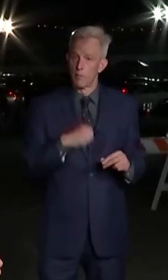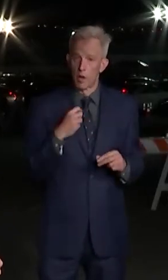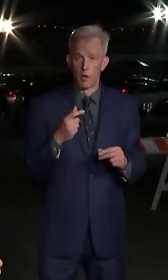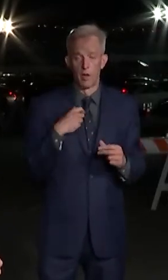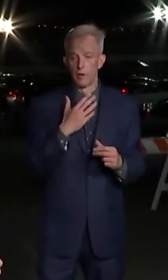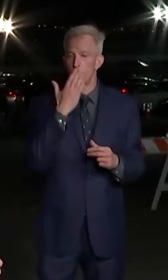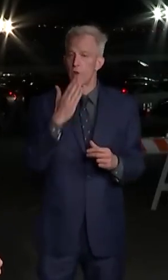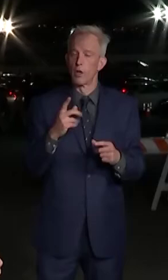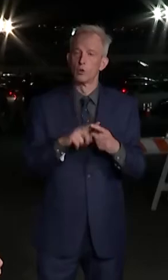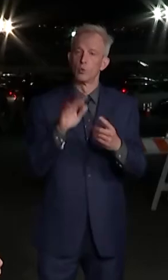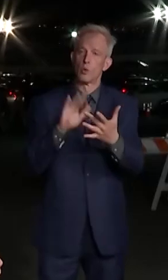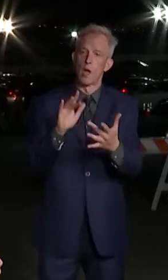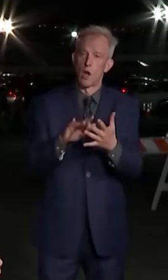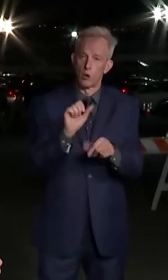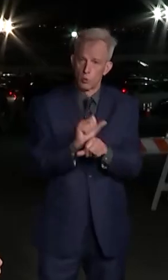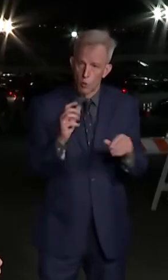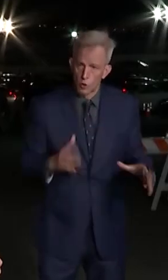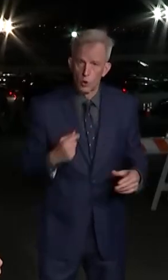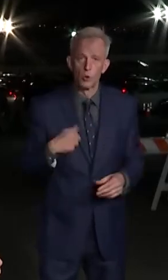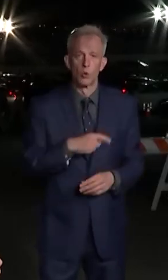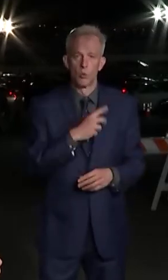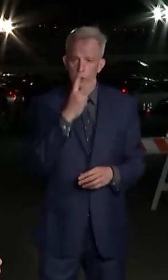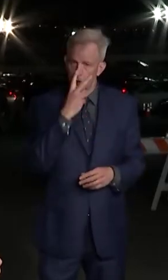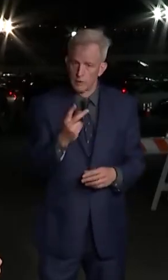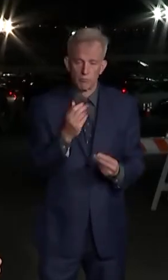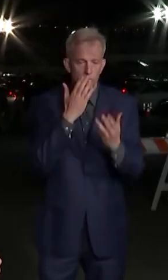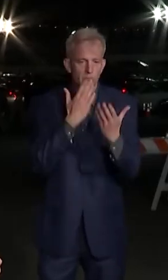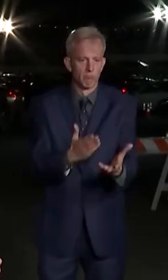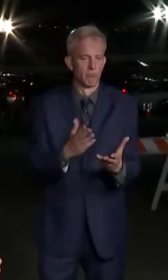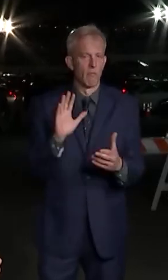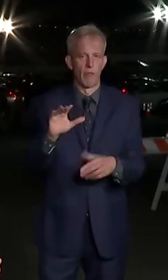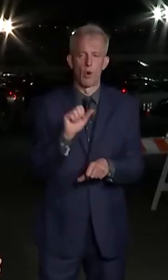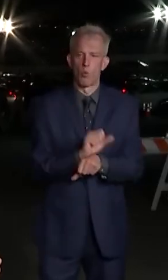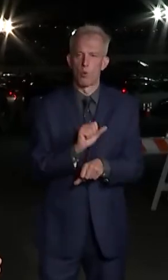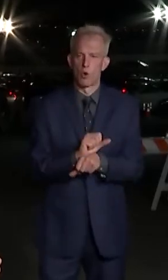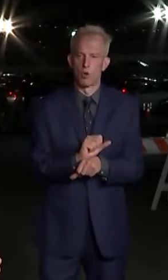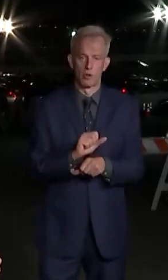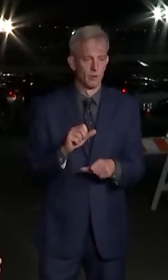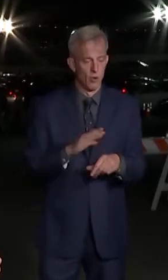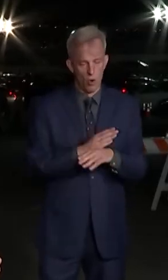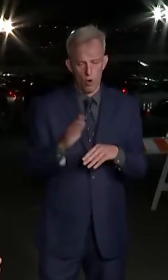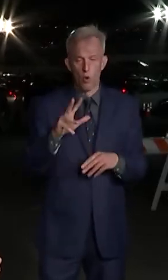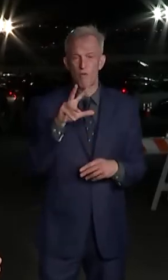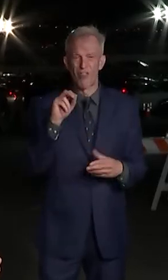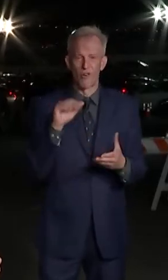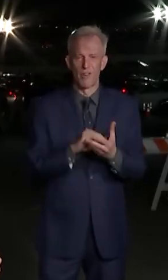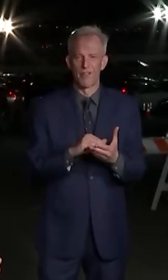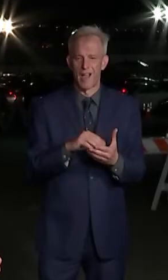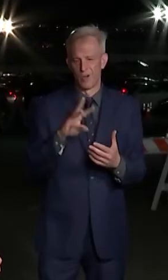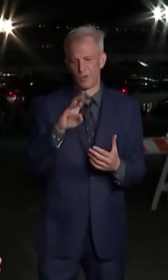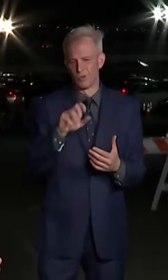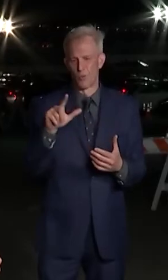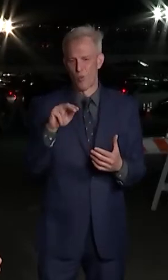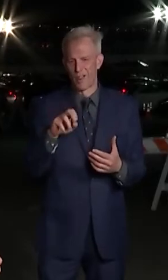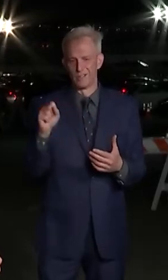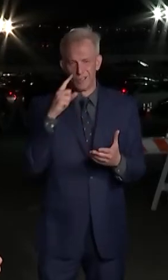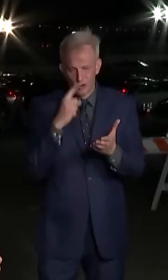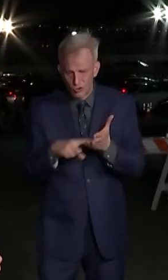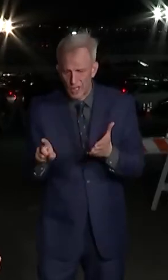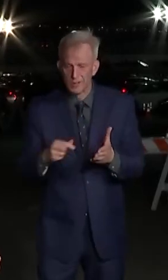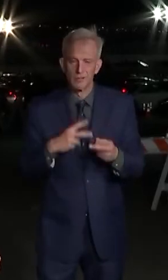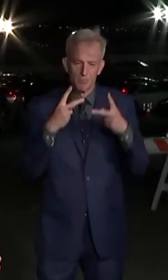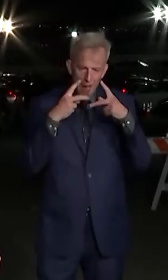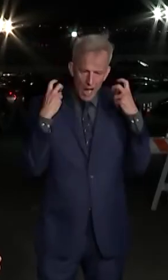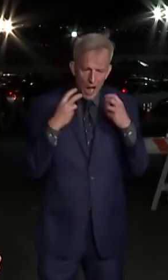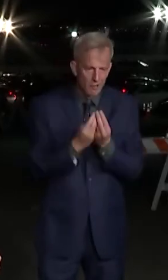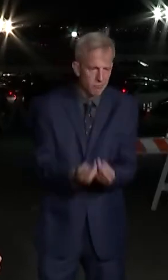outreach workers who we see and we thank and are doing heroic work in the midst of a pandemic. Over 30,000 wellness checks, masks,